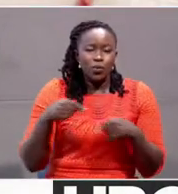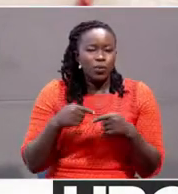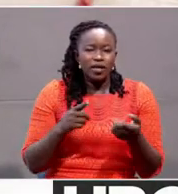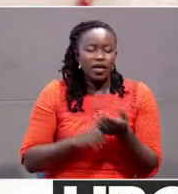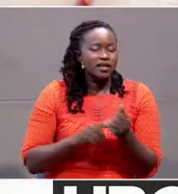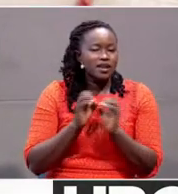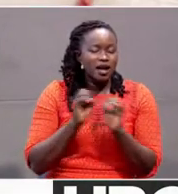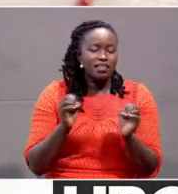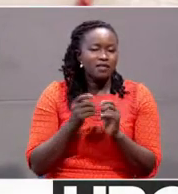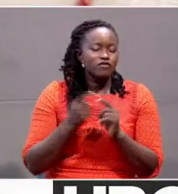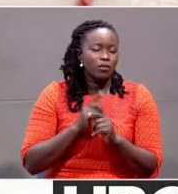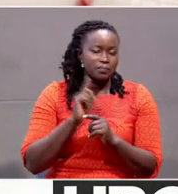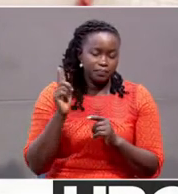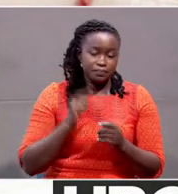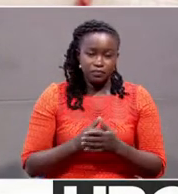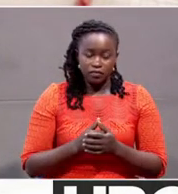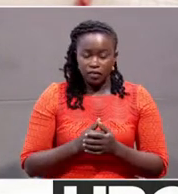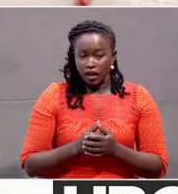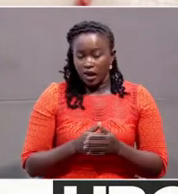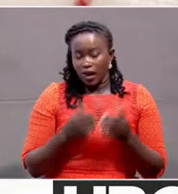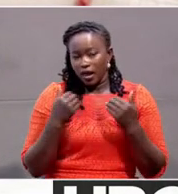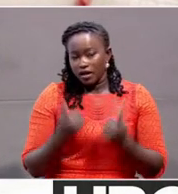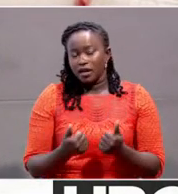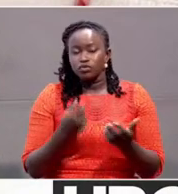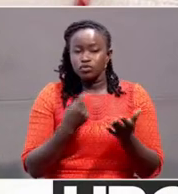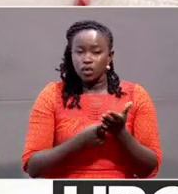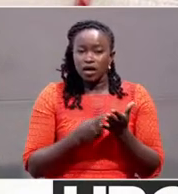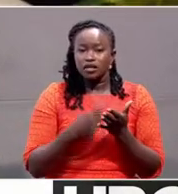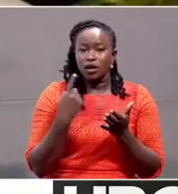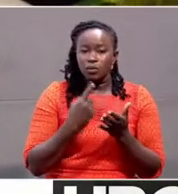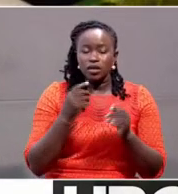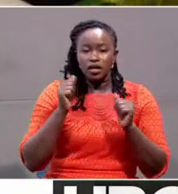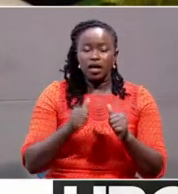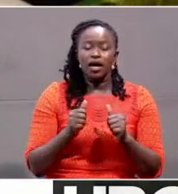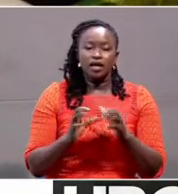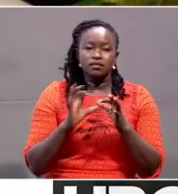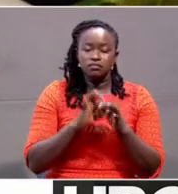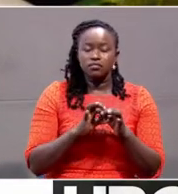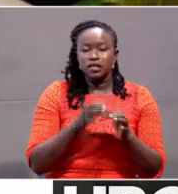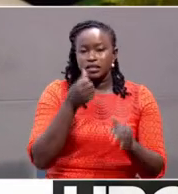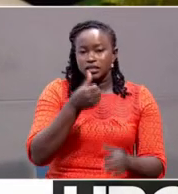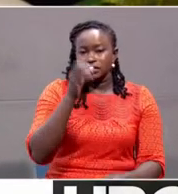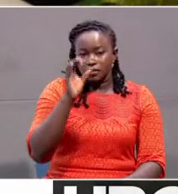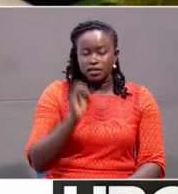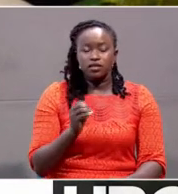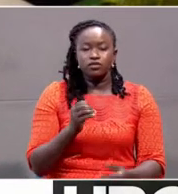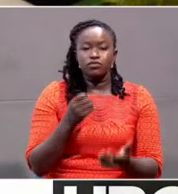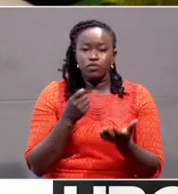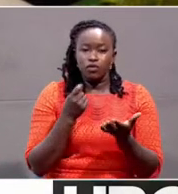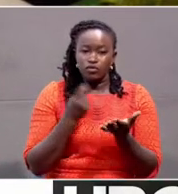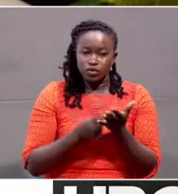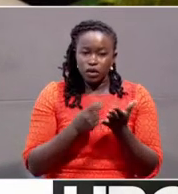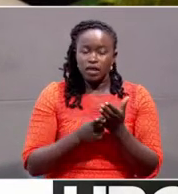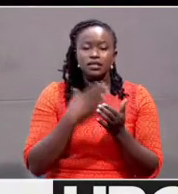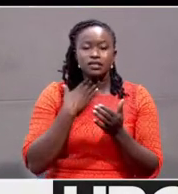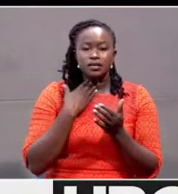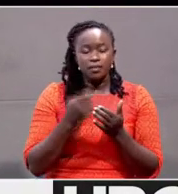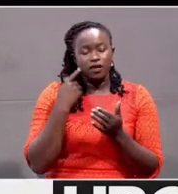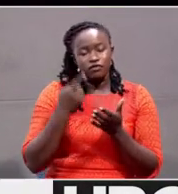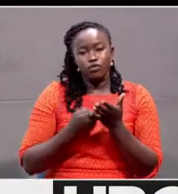is reported that Uganda can only meet 6% of the country's demand for the rice